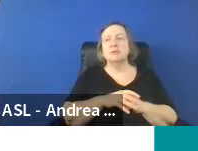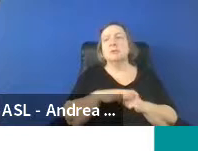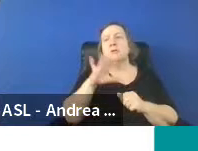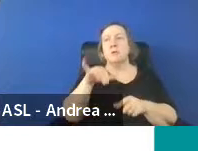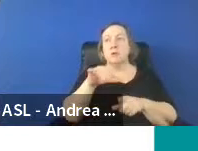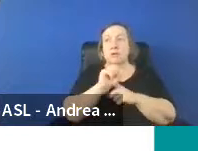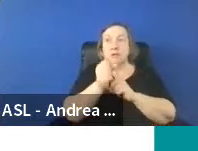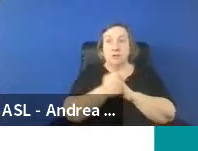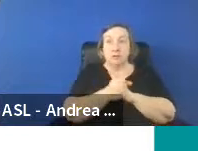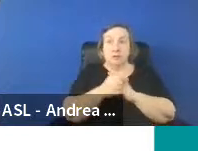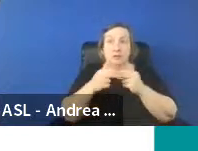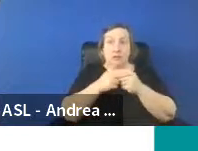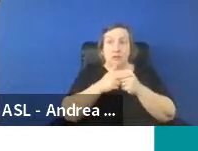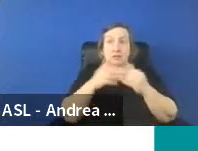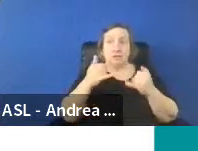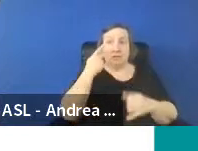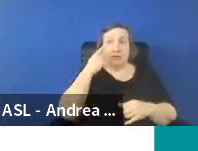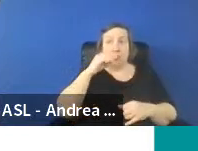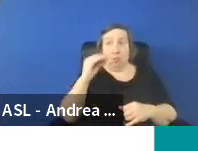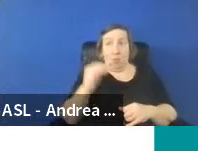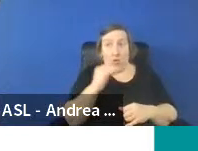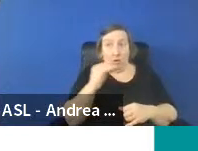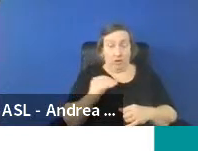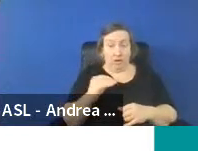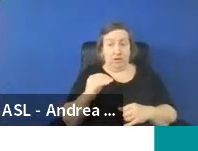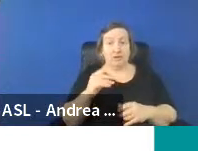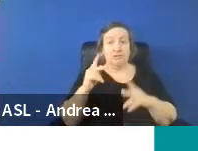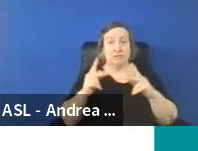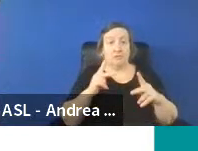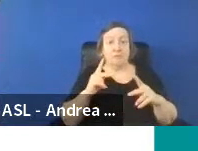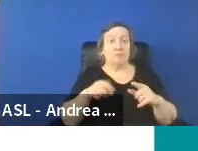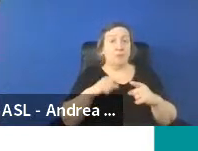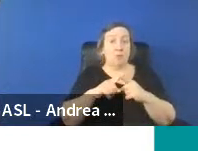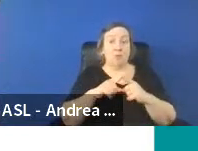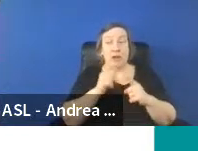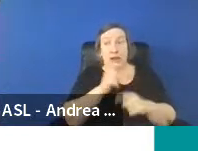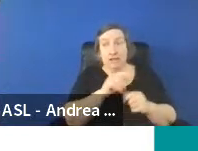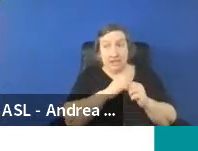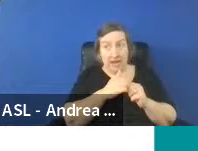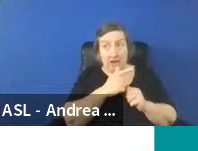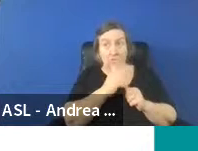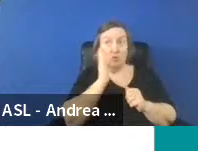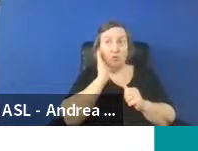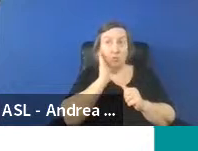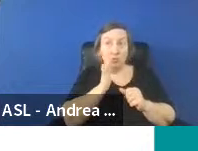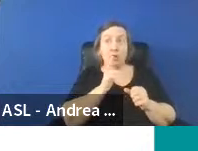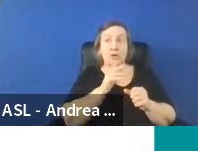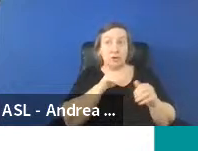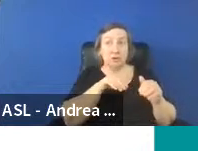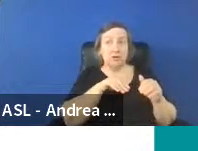case, on the slide, you can see Oregon residents, when asked about how they would access a